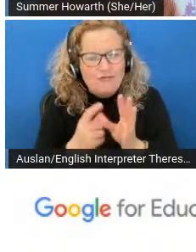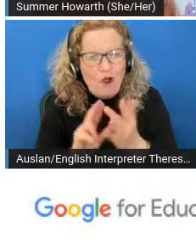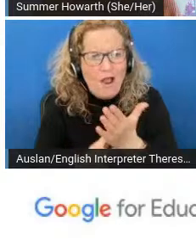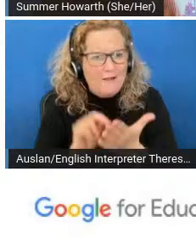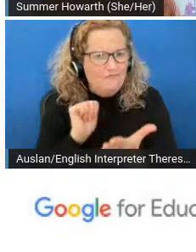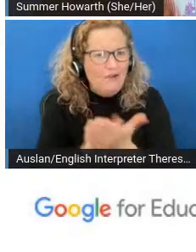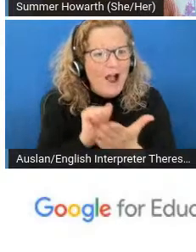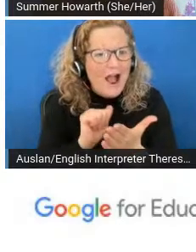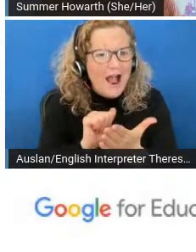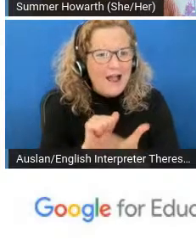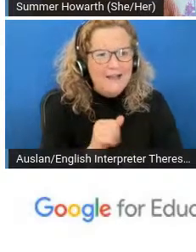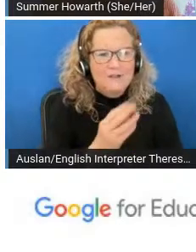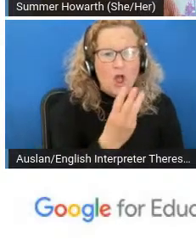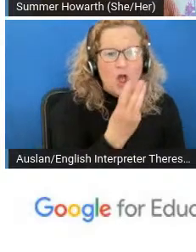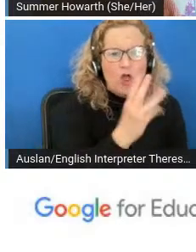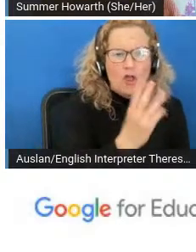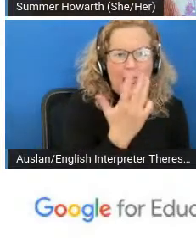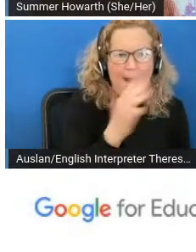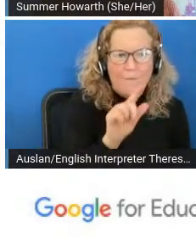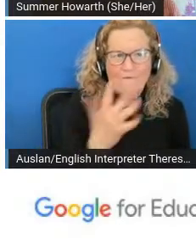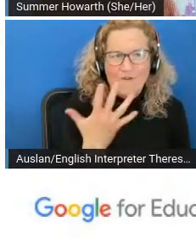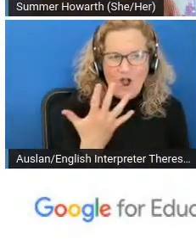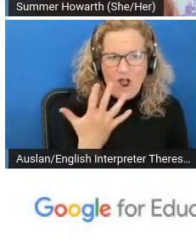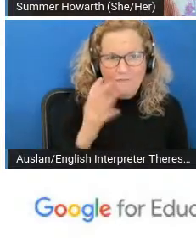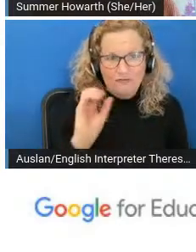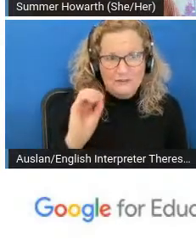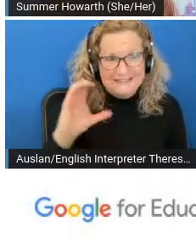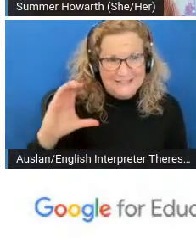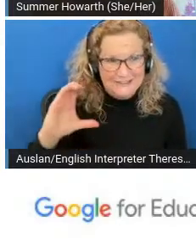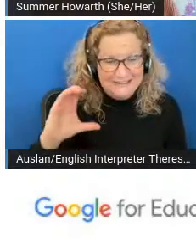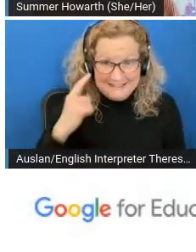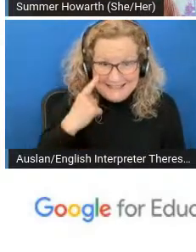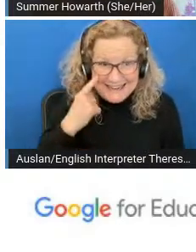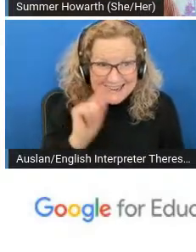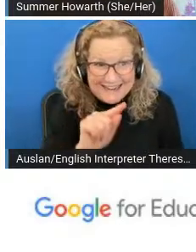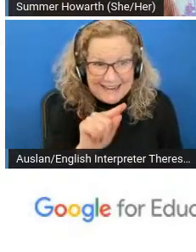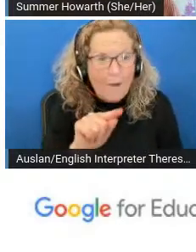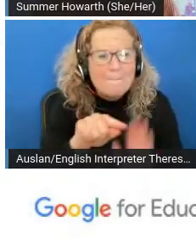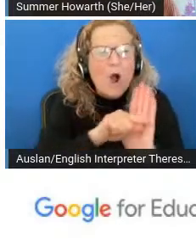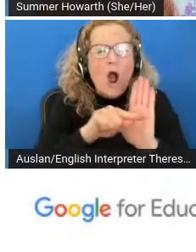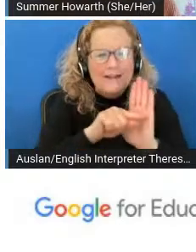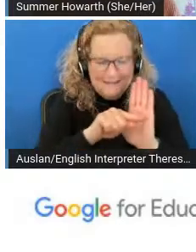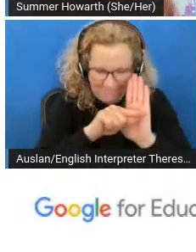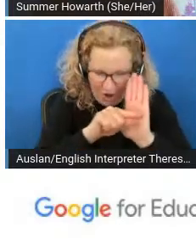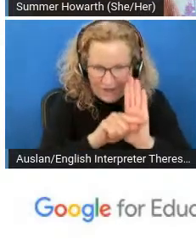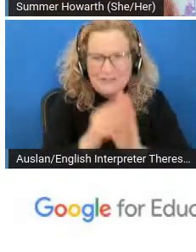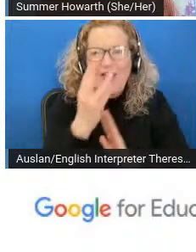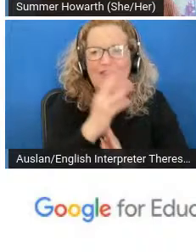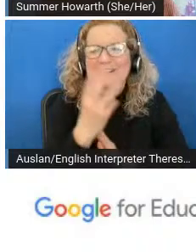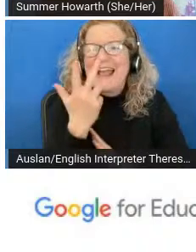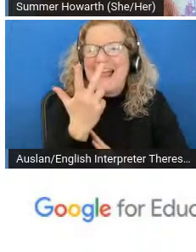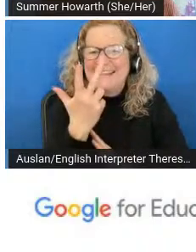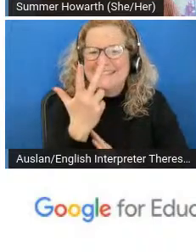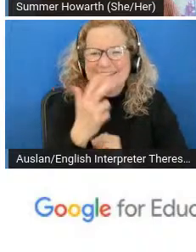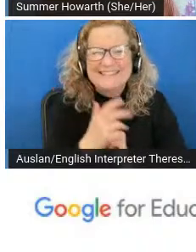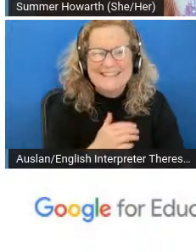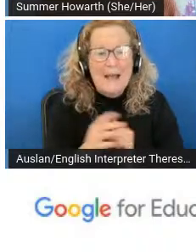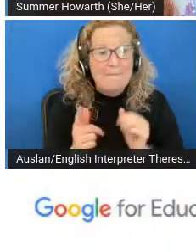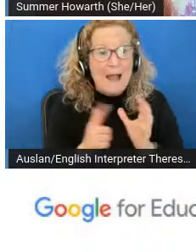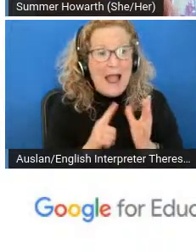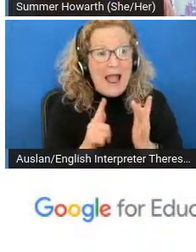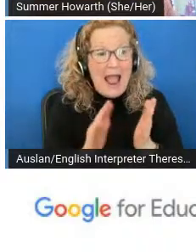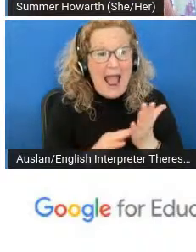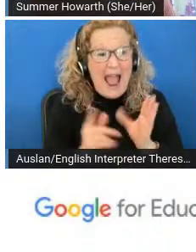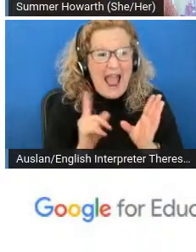38.5 degrees. So you see that it actually comes up here. Not 38.5, minus 38.5 degrees. So Amy was